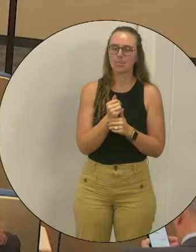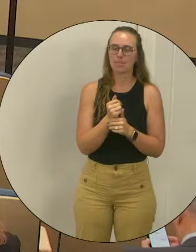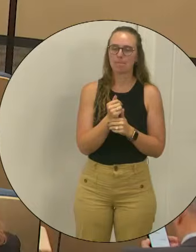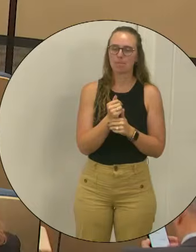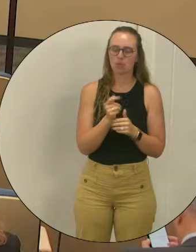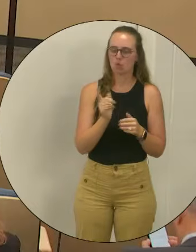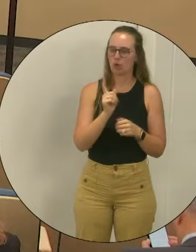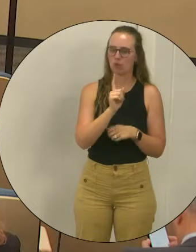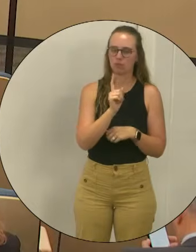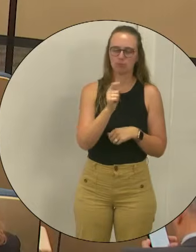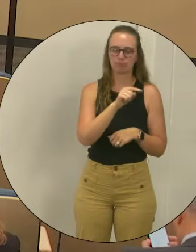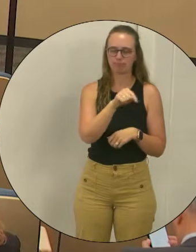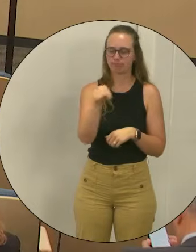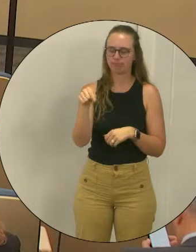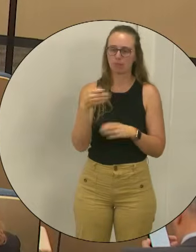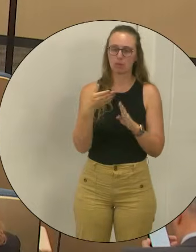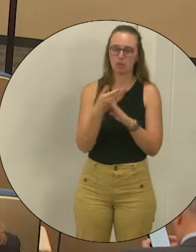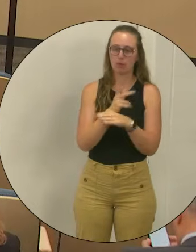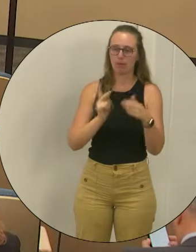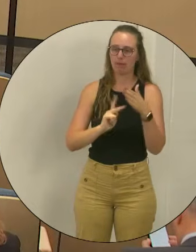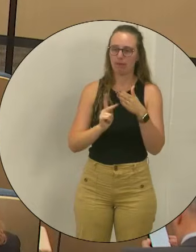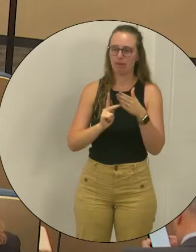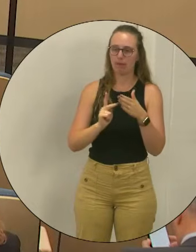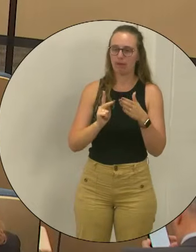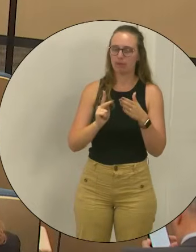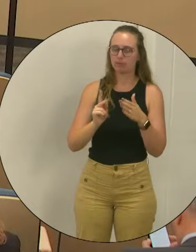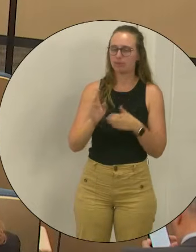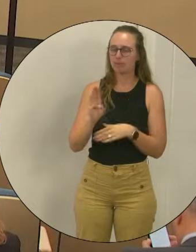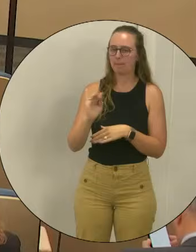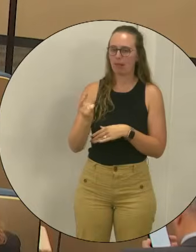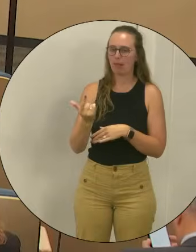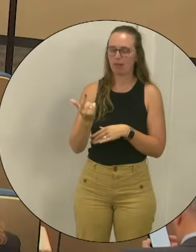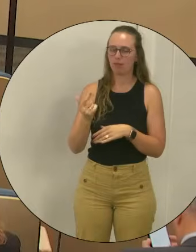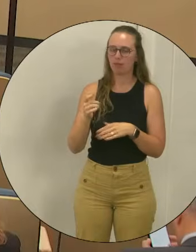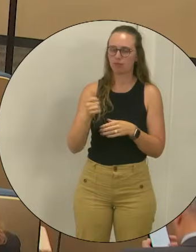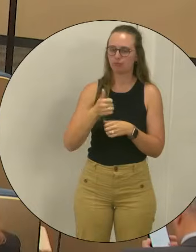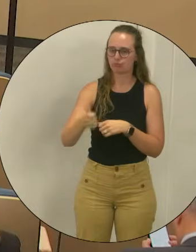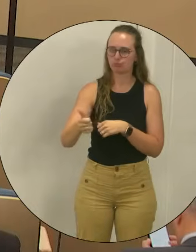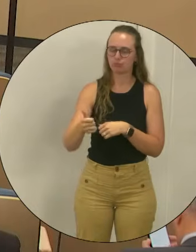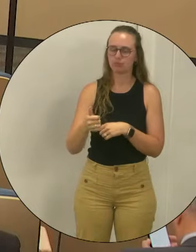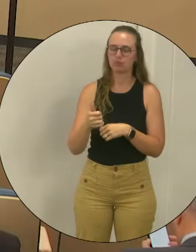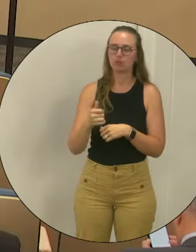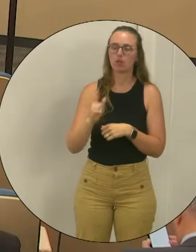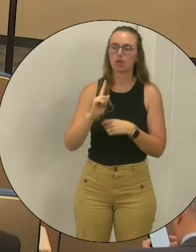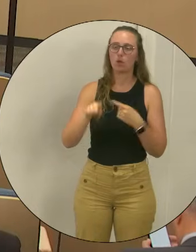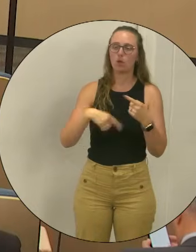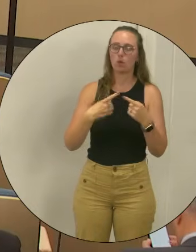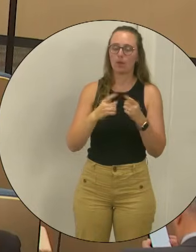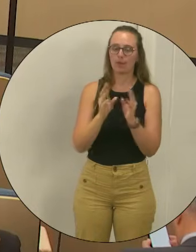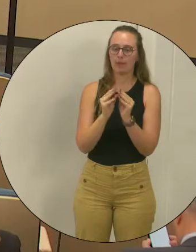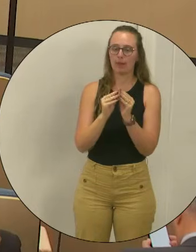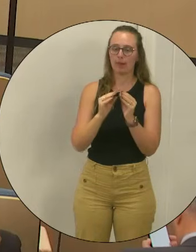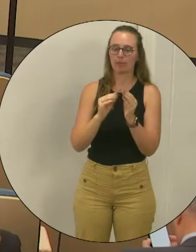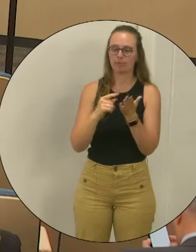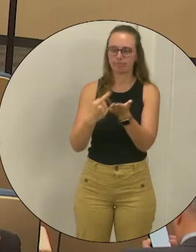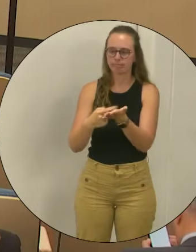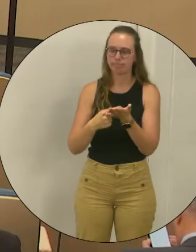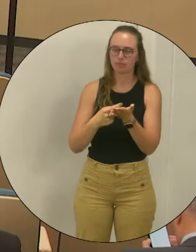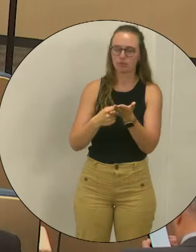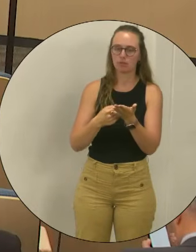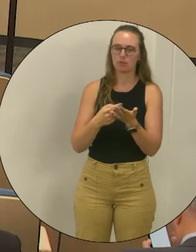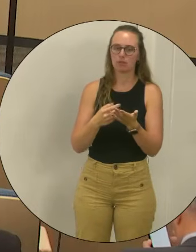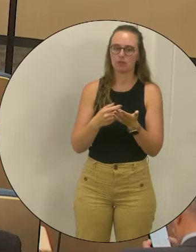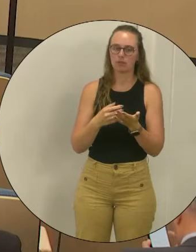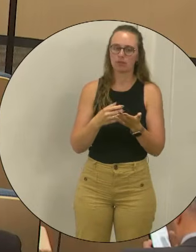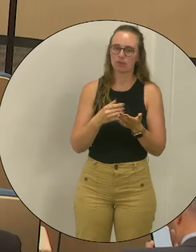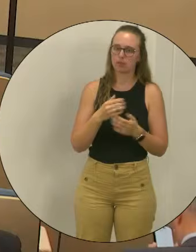wherever that pre-K may land, whatever bill it may land in, when those committees are discussing them, even though